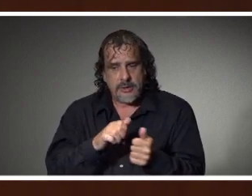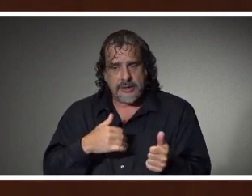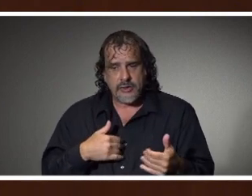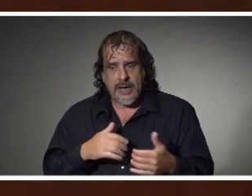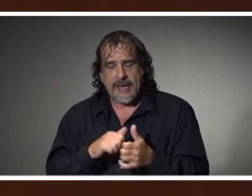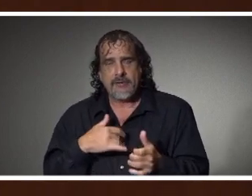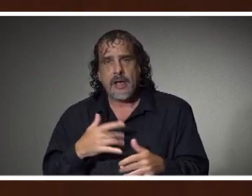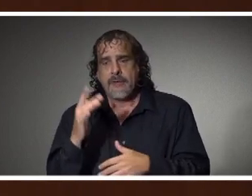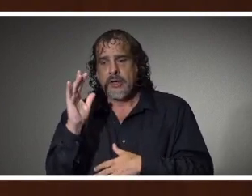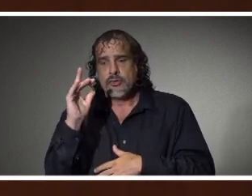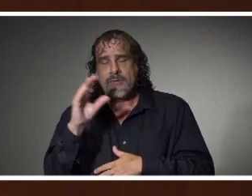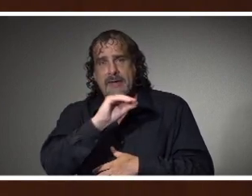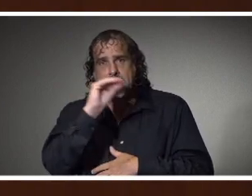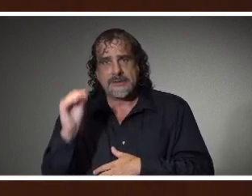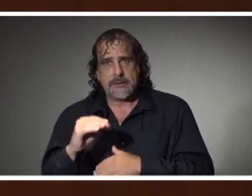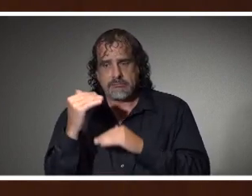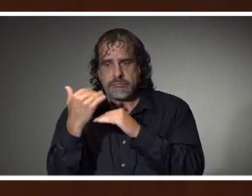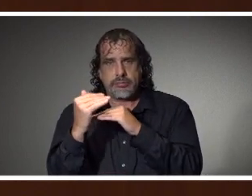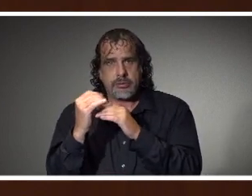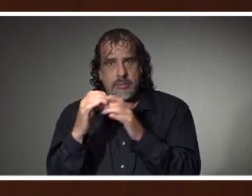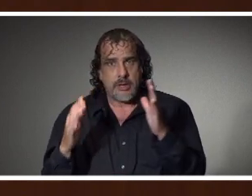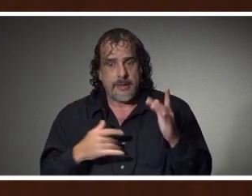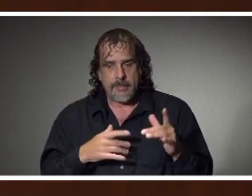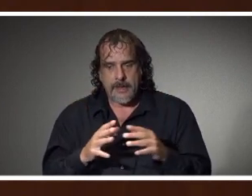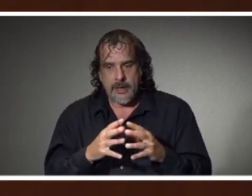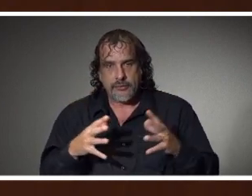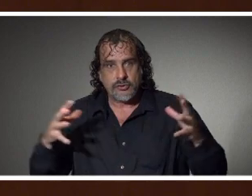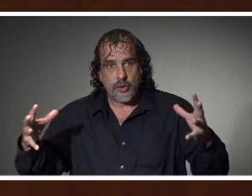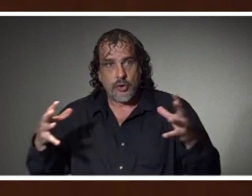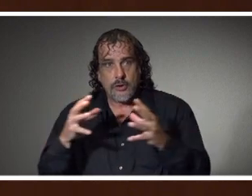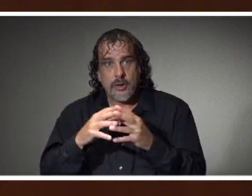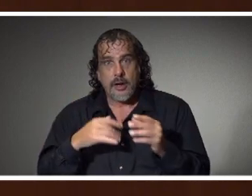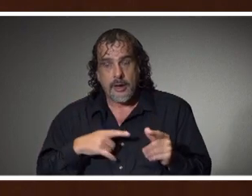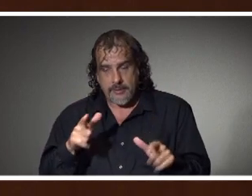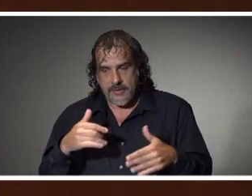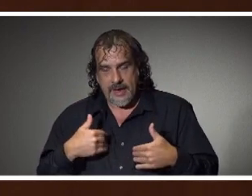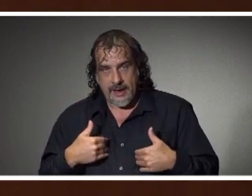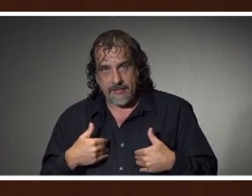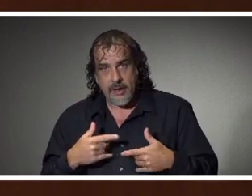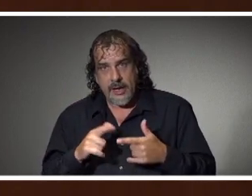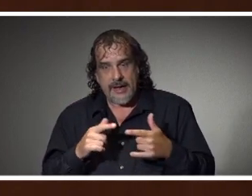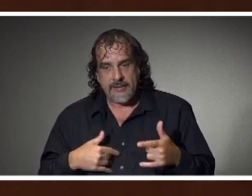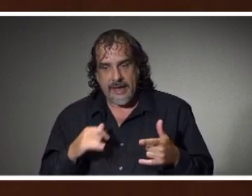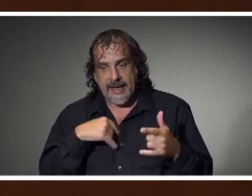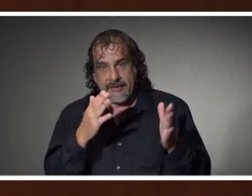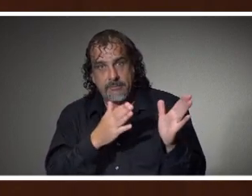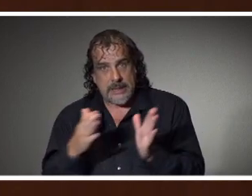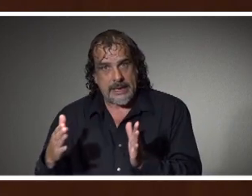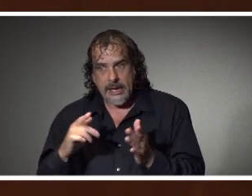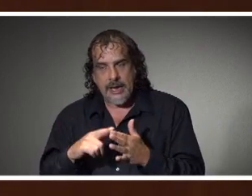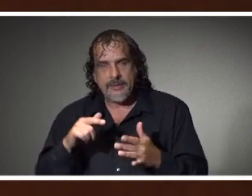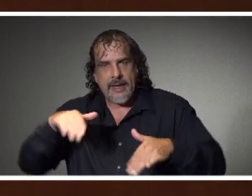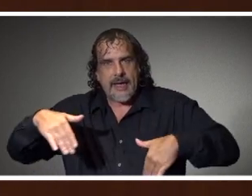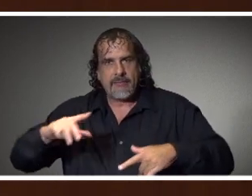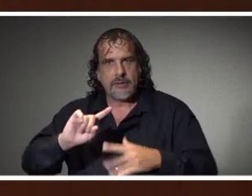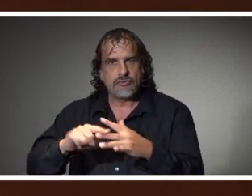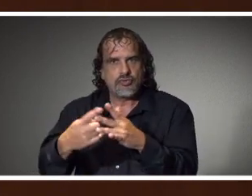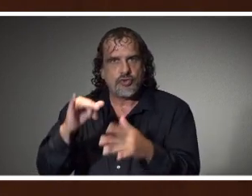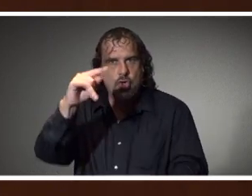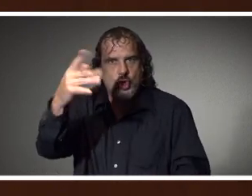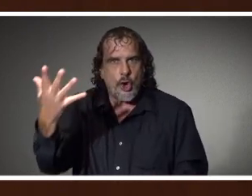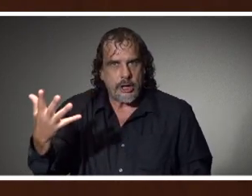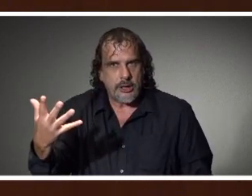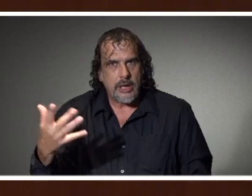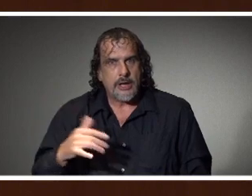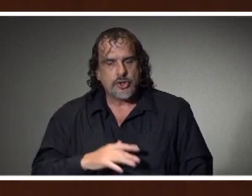capacity. Every hospital has a surge capacity plan, and only a few have activated it as far as additional beds and ICUs. And so that's going to be our